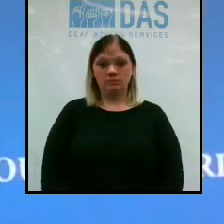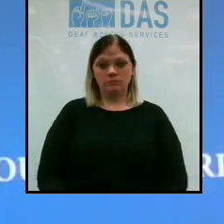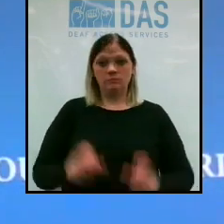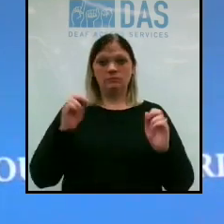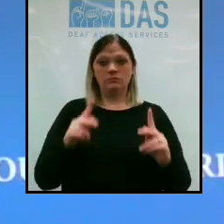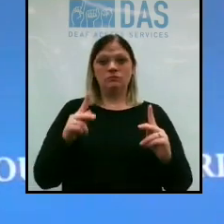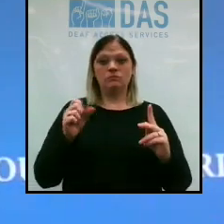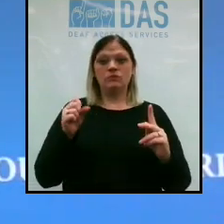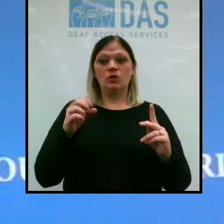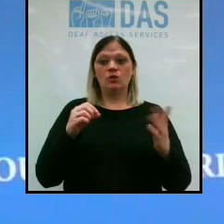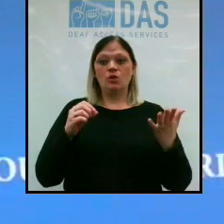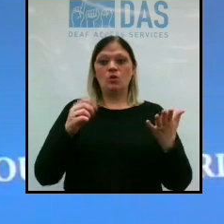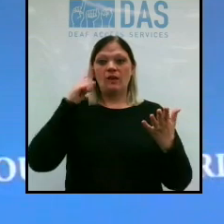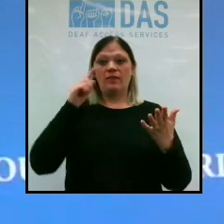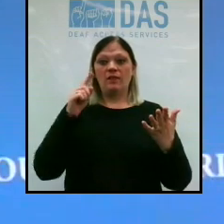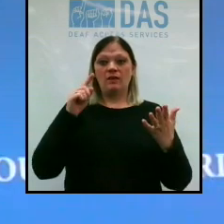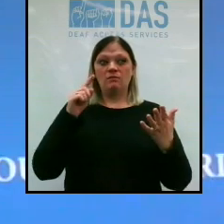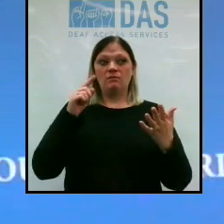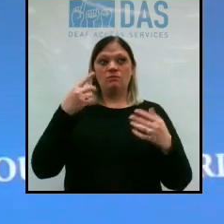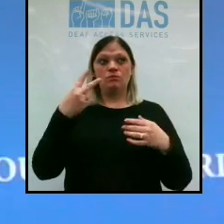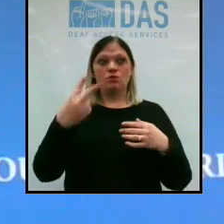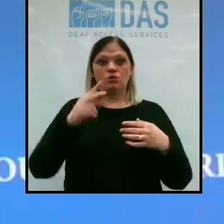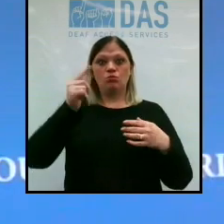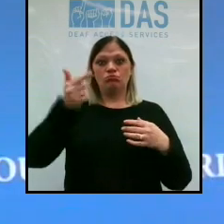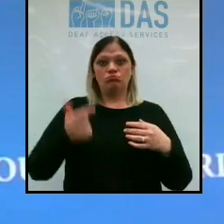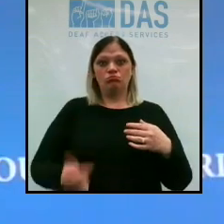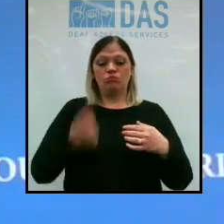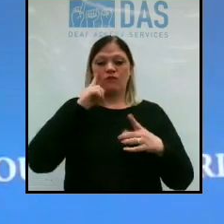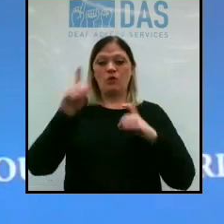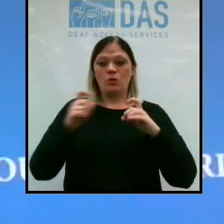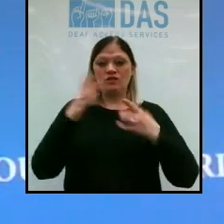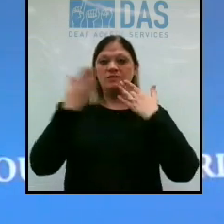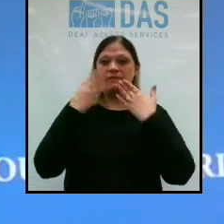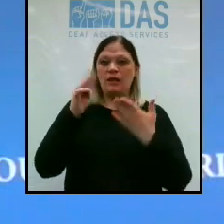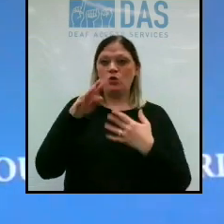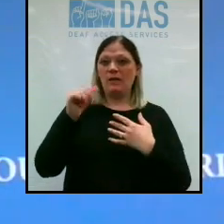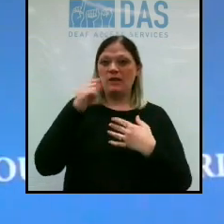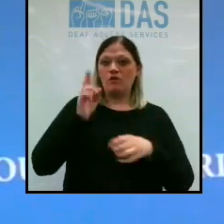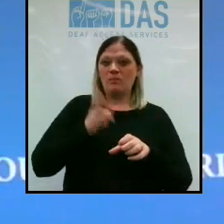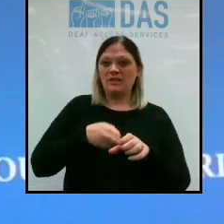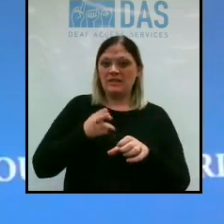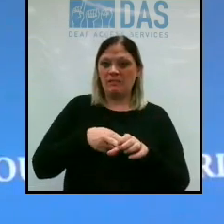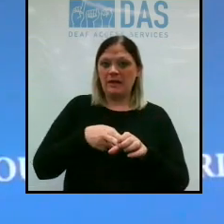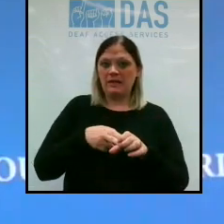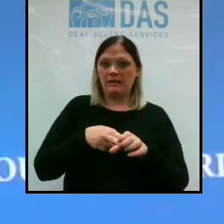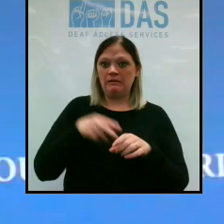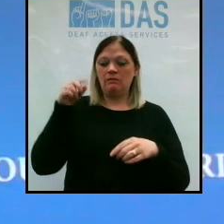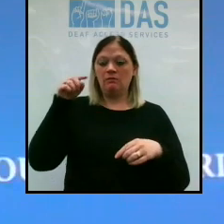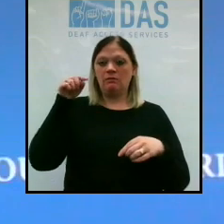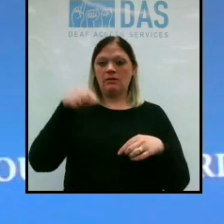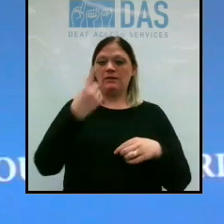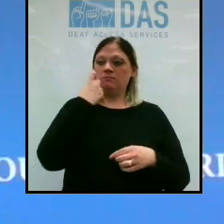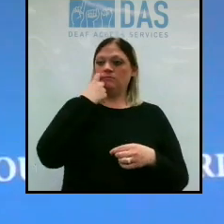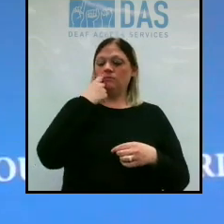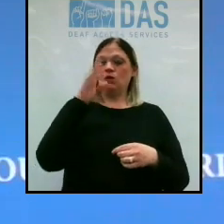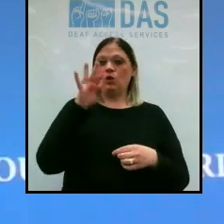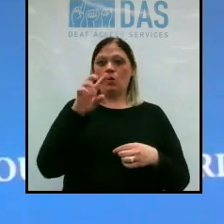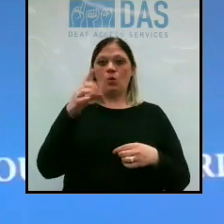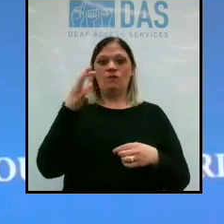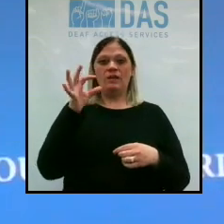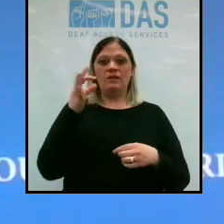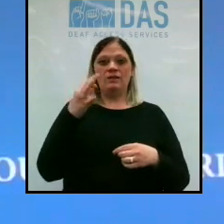Okay, with that, I think we've done 2 rounds of questioning. I want to thank our members of the media for participating in this latest COVID-19